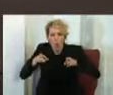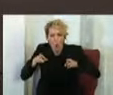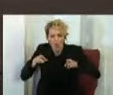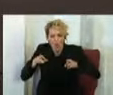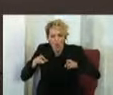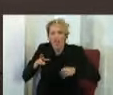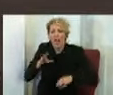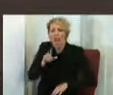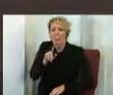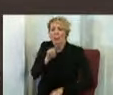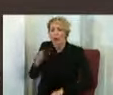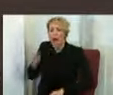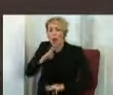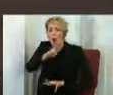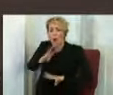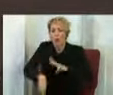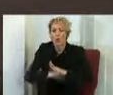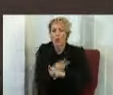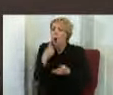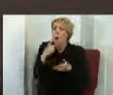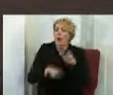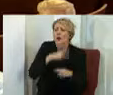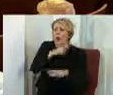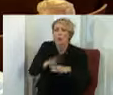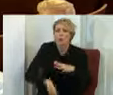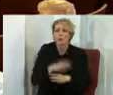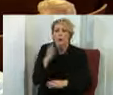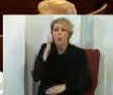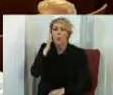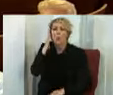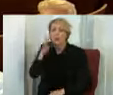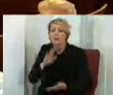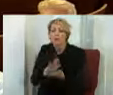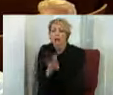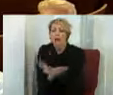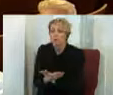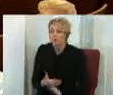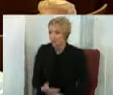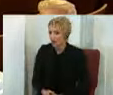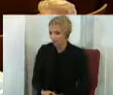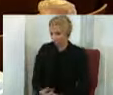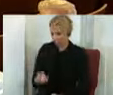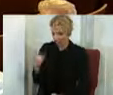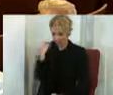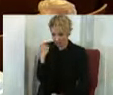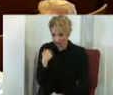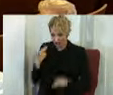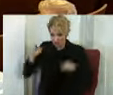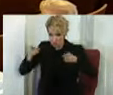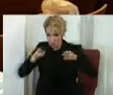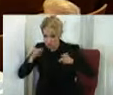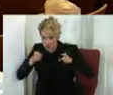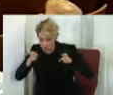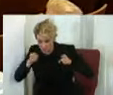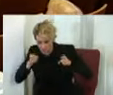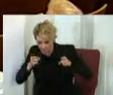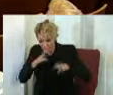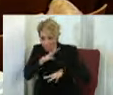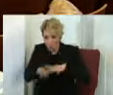or, you know, what a world it would be. I've often thought to myself, what would it be like if I ruled the world?